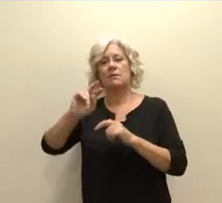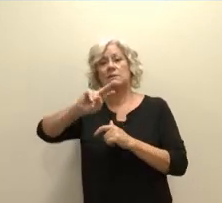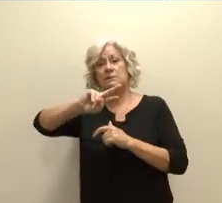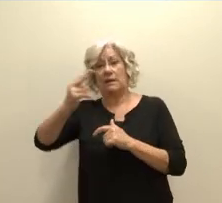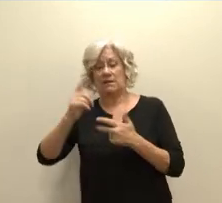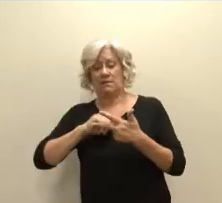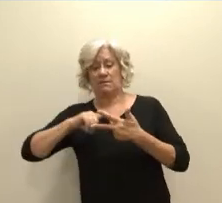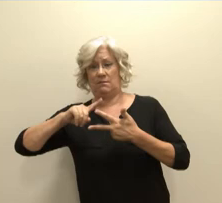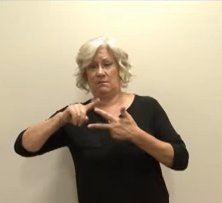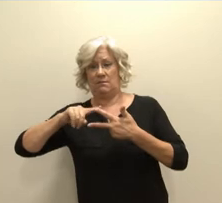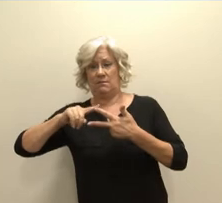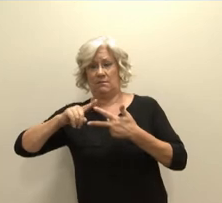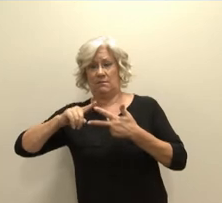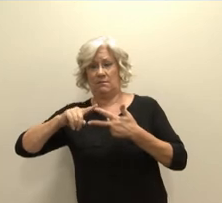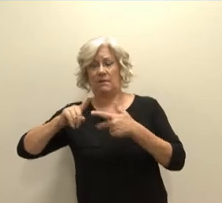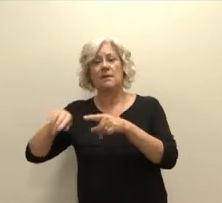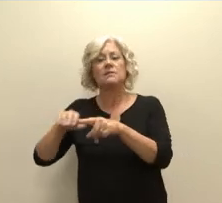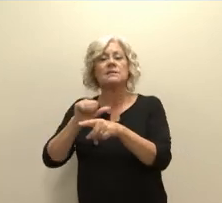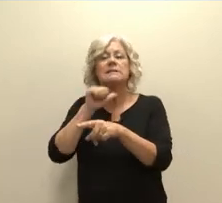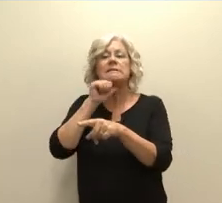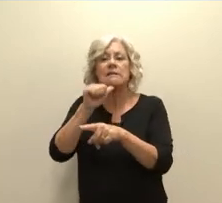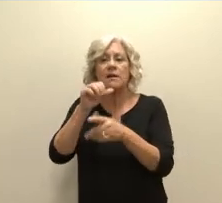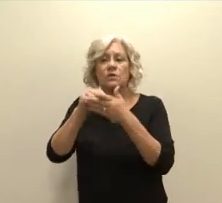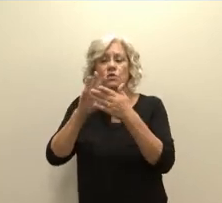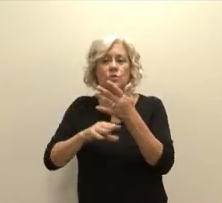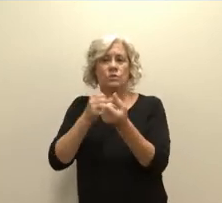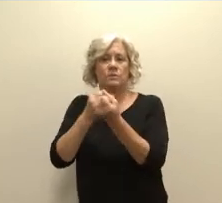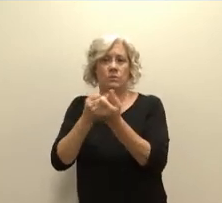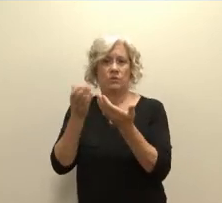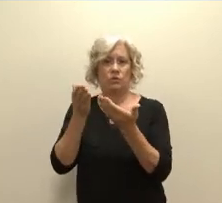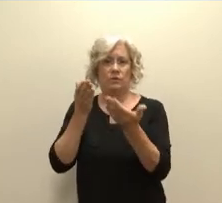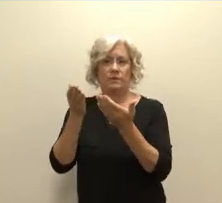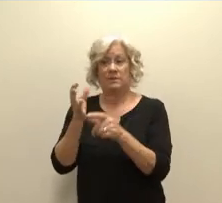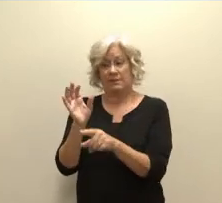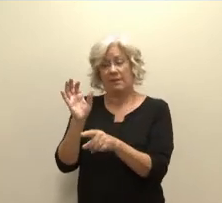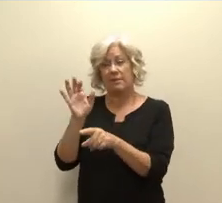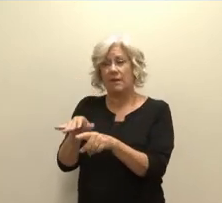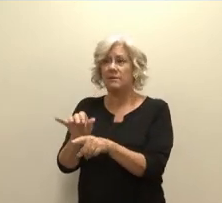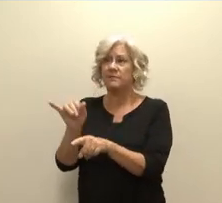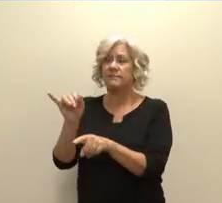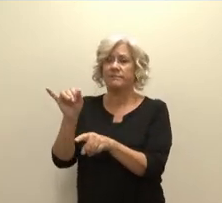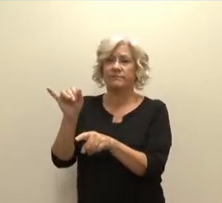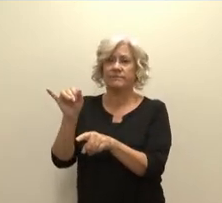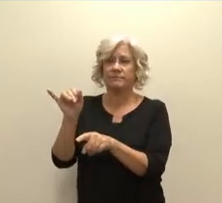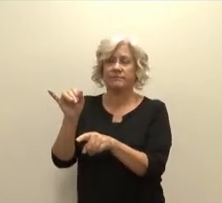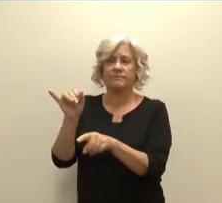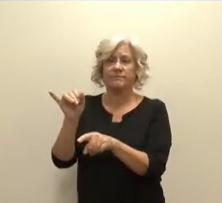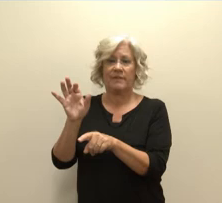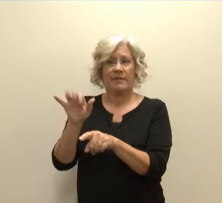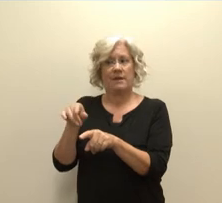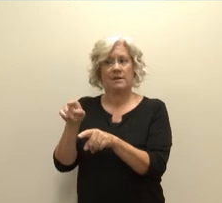amount is in our non-student support services. That is, we did